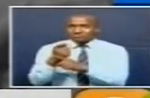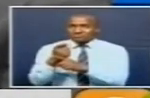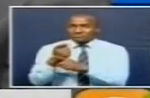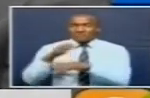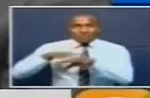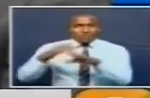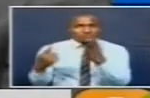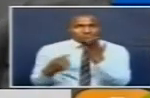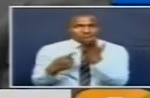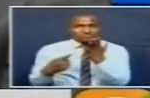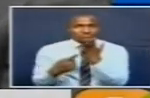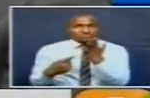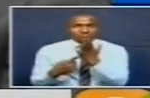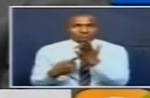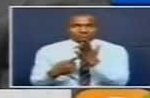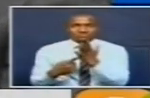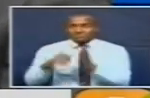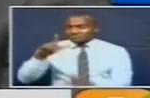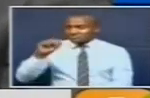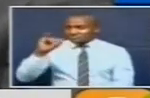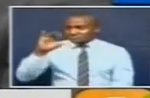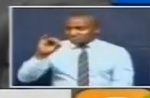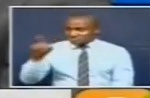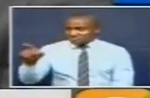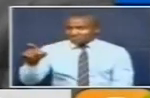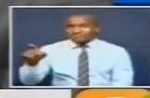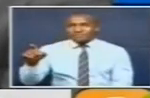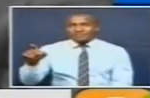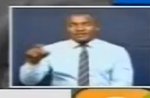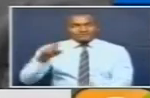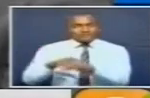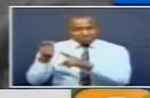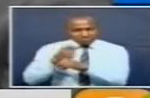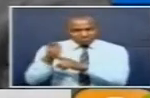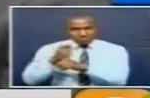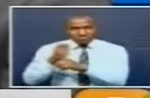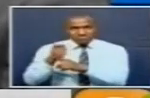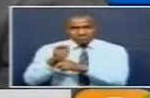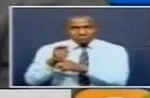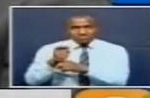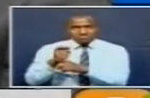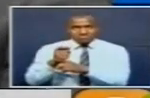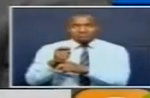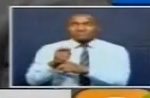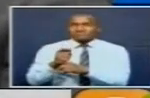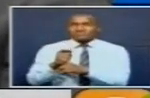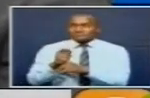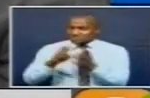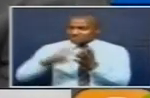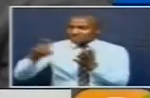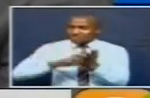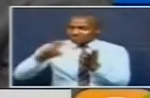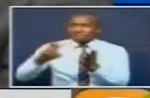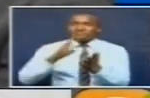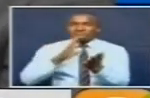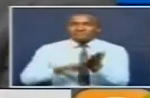technology at LICO. So the time they were still going through the training, the report on transfers came out. So that caused a